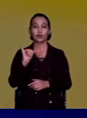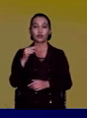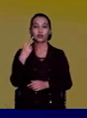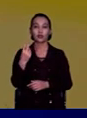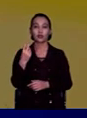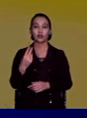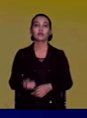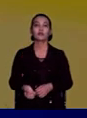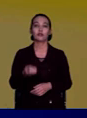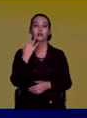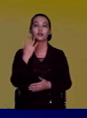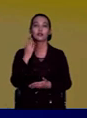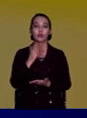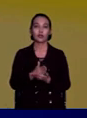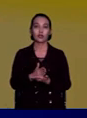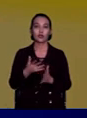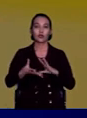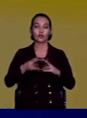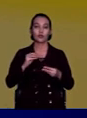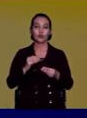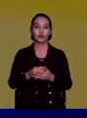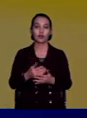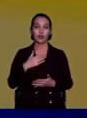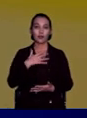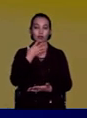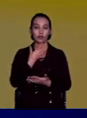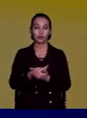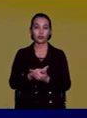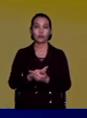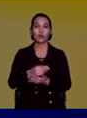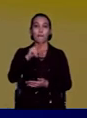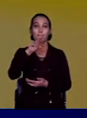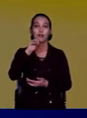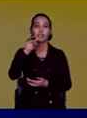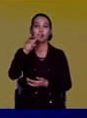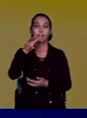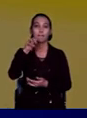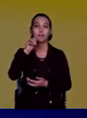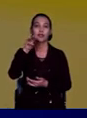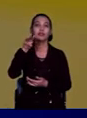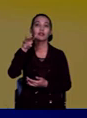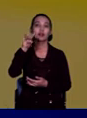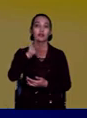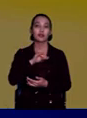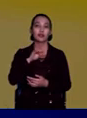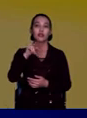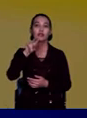ko'paytiruv 2. Demak, mening stolimning perimetri 260 sm